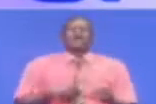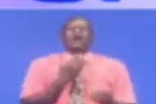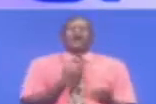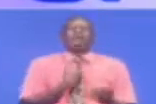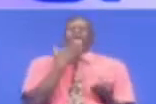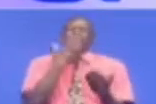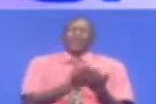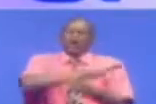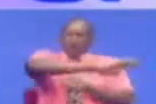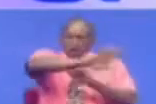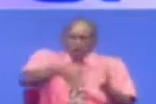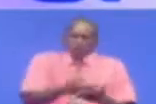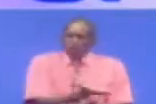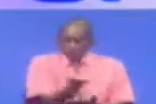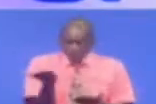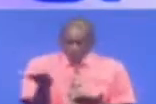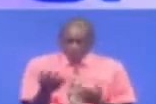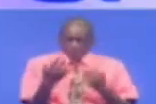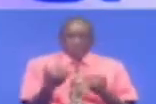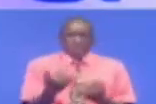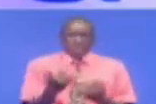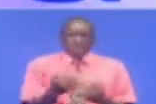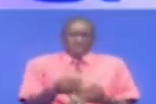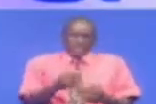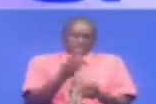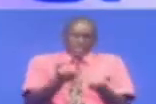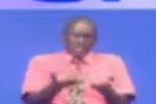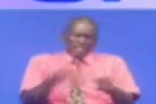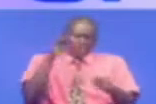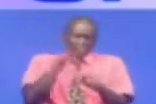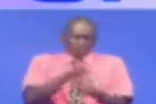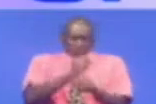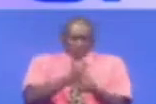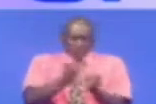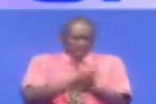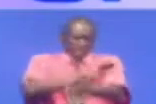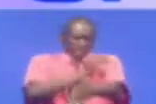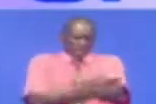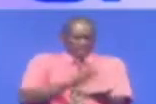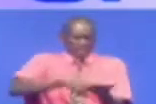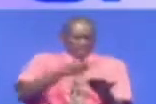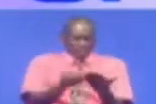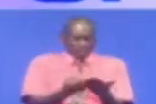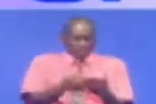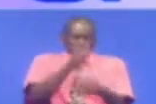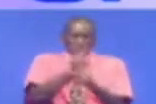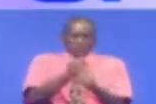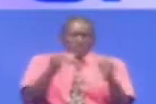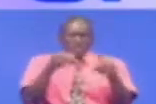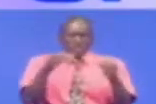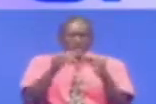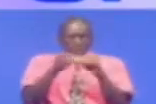you. It takes a lot of effort and energy and resources to make a festival like this a